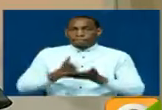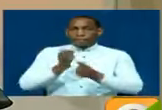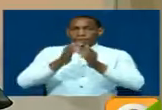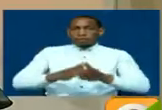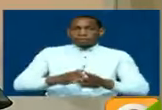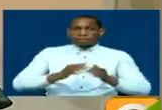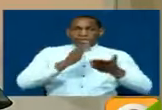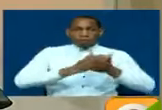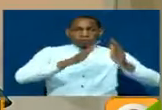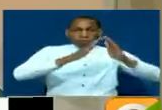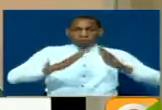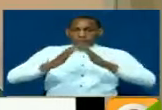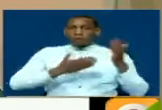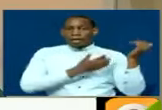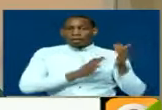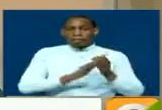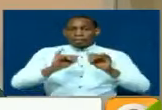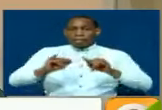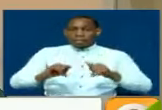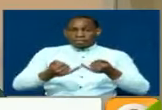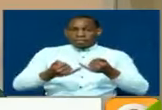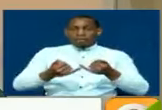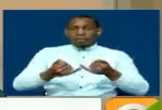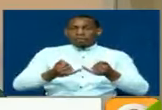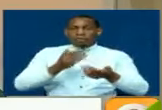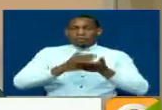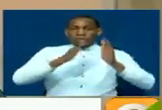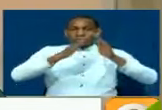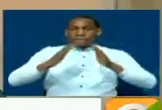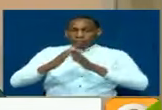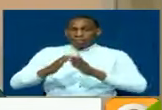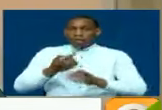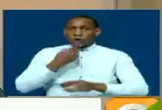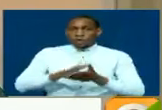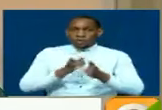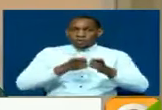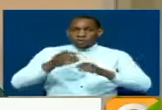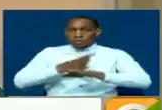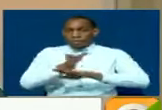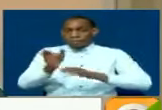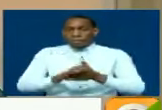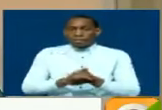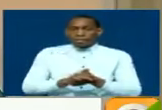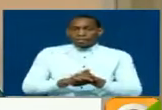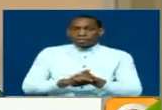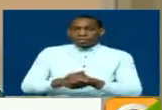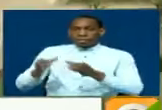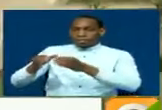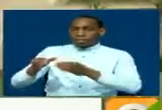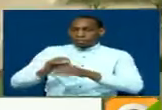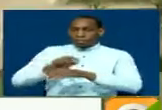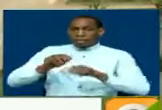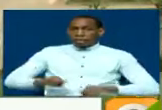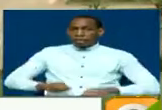players in the real estate sector are banking on a new real estate directory to curb rising cases of fraud. Chamber of Real Estate Kenya National